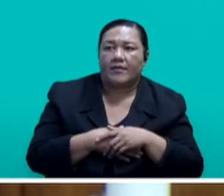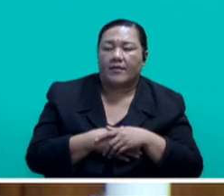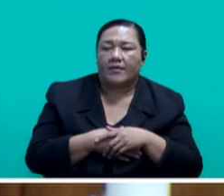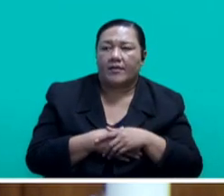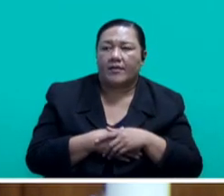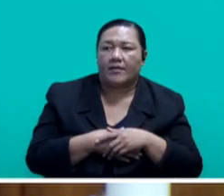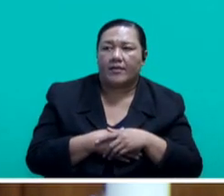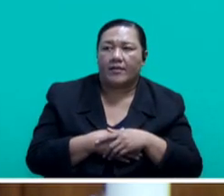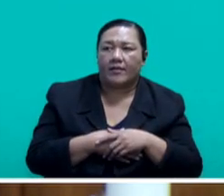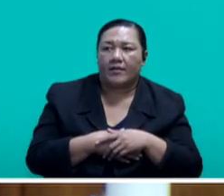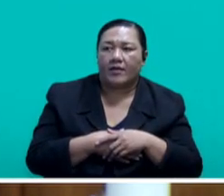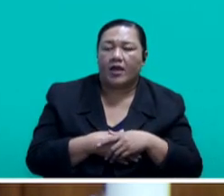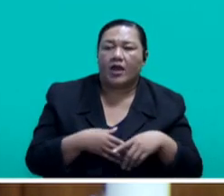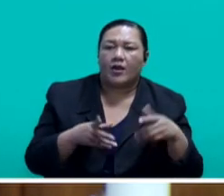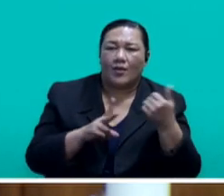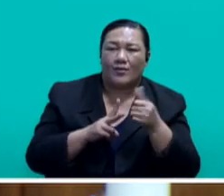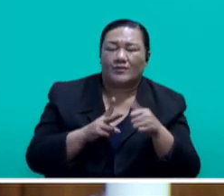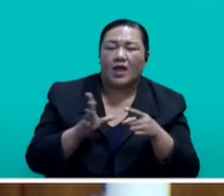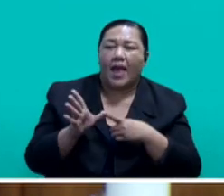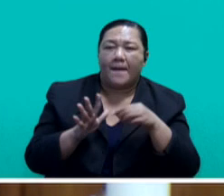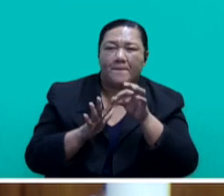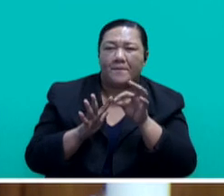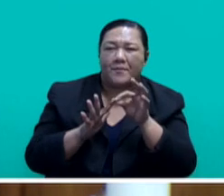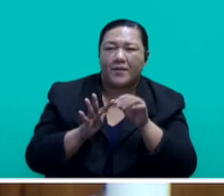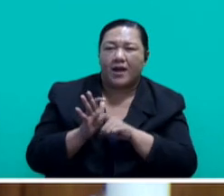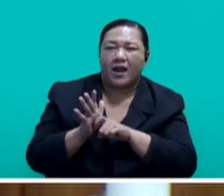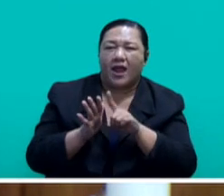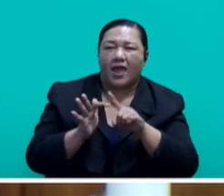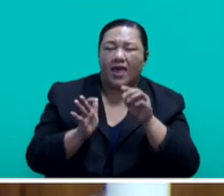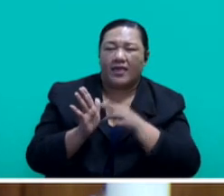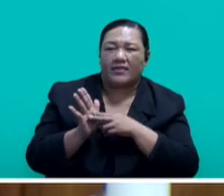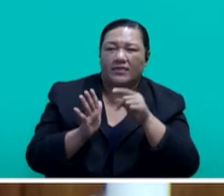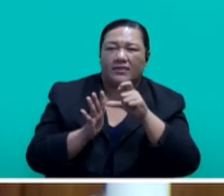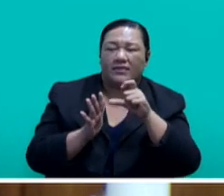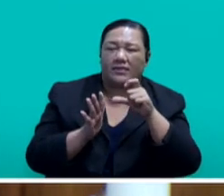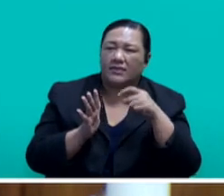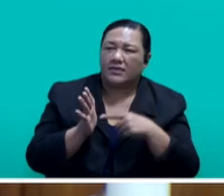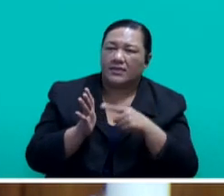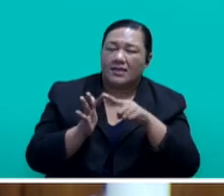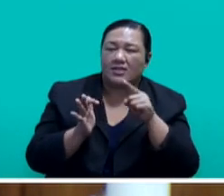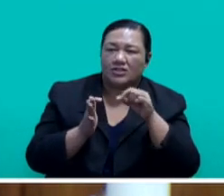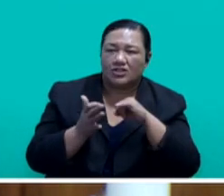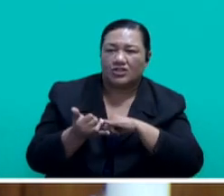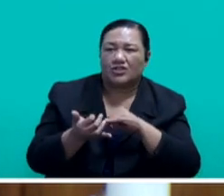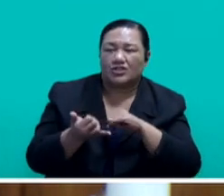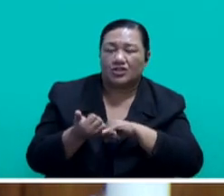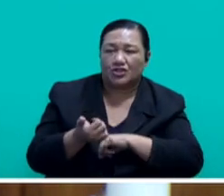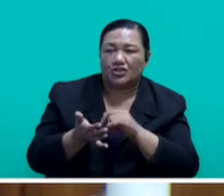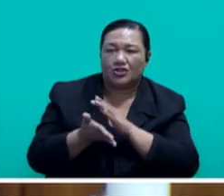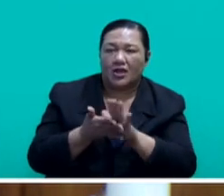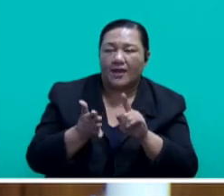as apprenticeship scheme. Mr. Speaker, this was redistributed or distributed in this